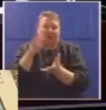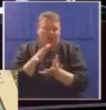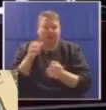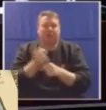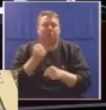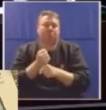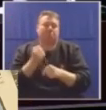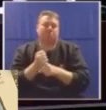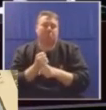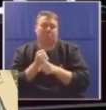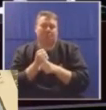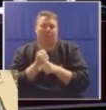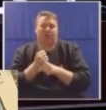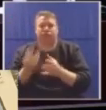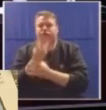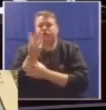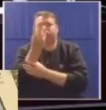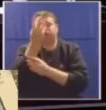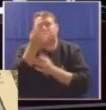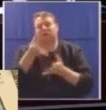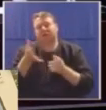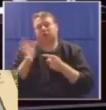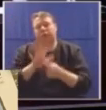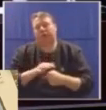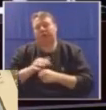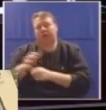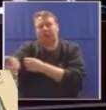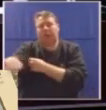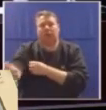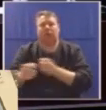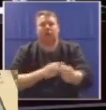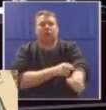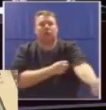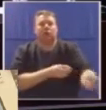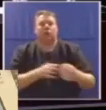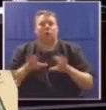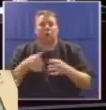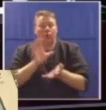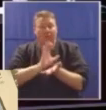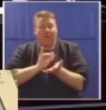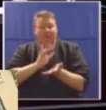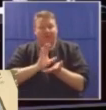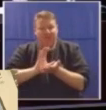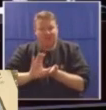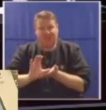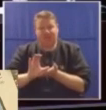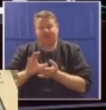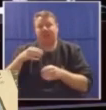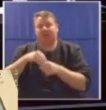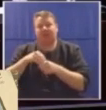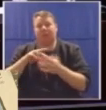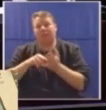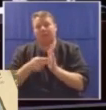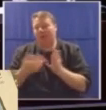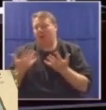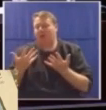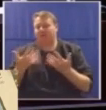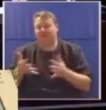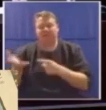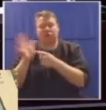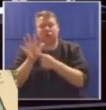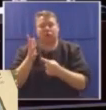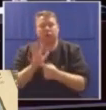Group towards this investment are contained in this investment plan that was presented